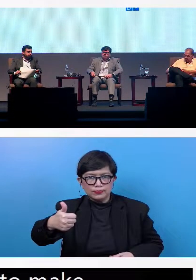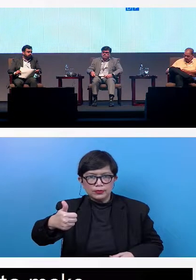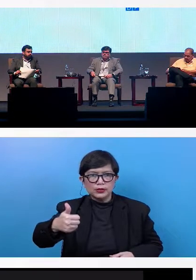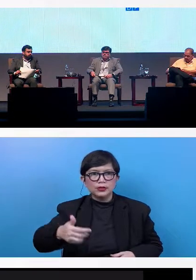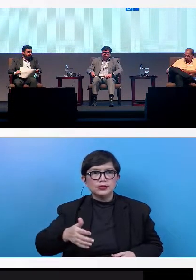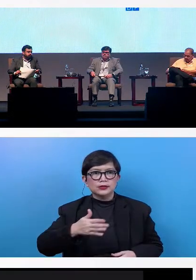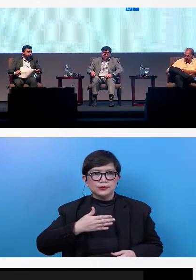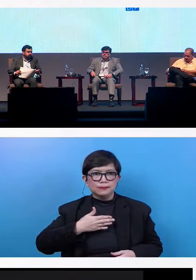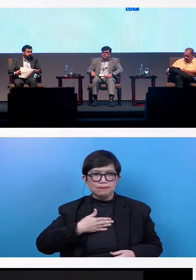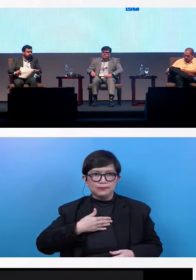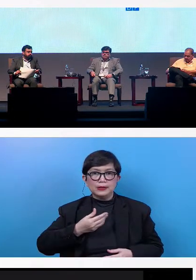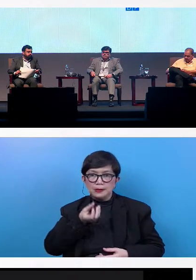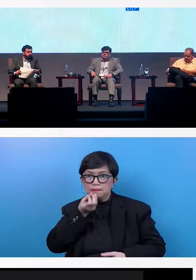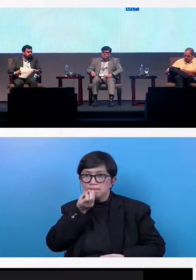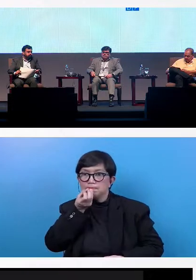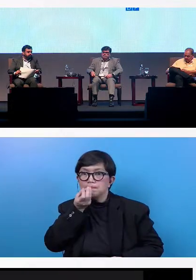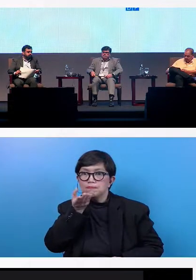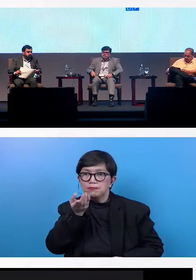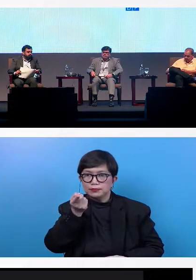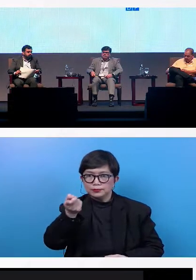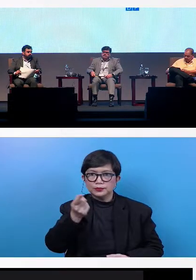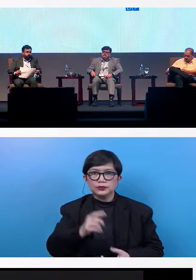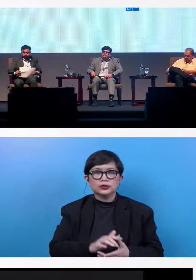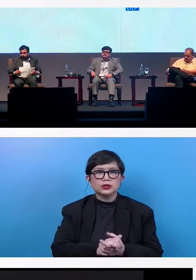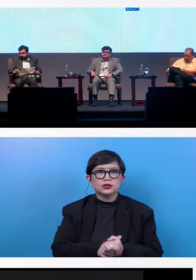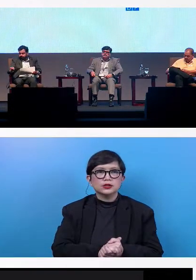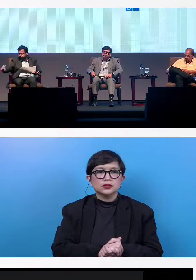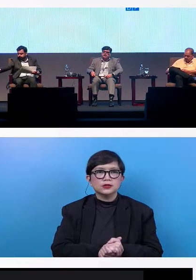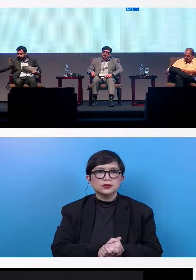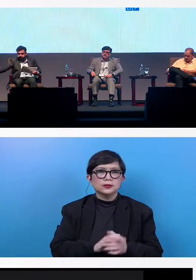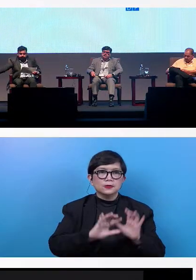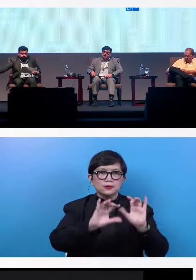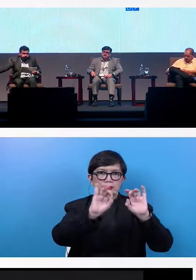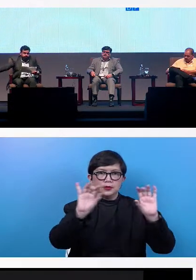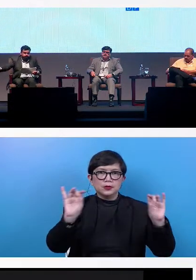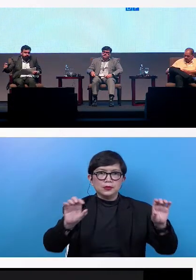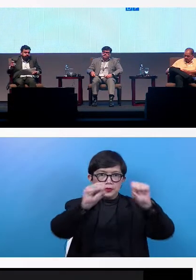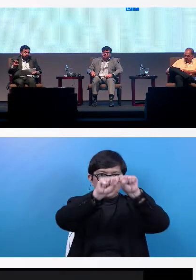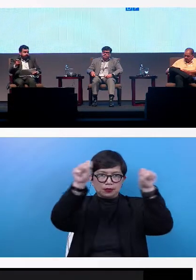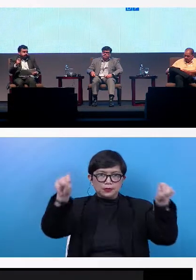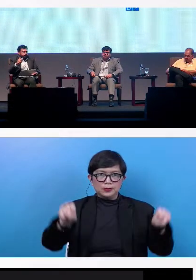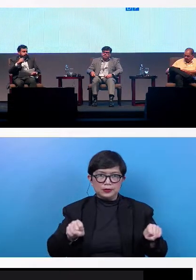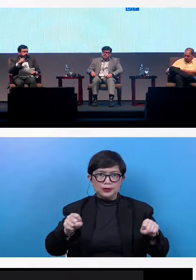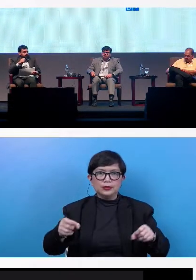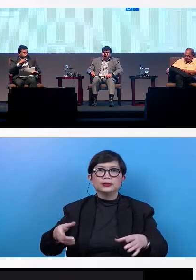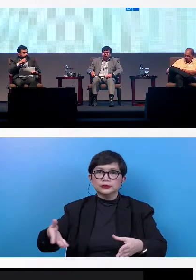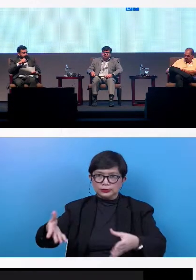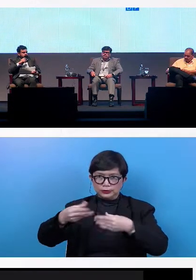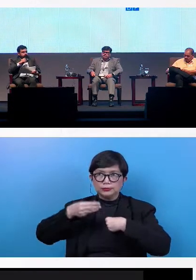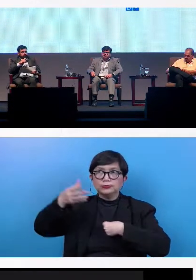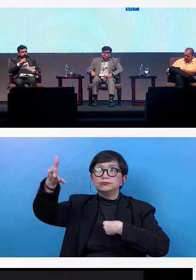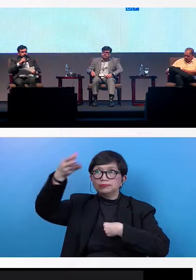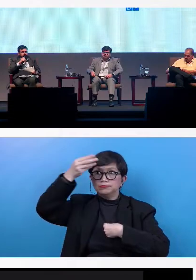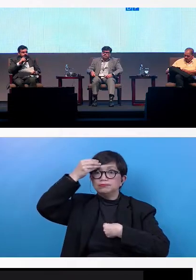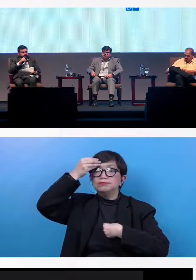a range of methods to get the best understanding and to get the best